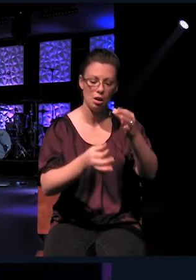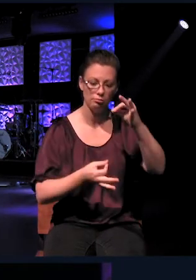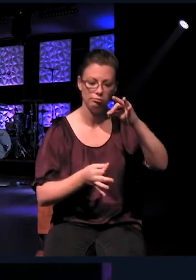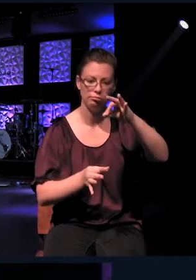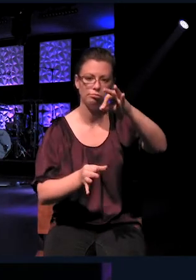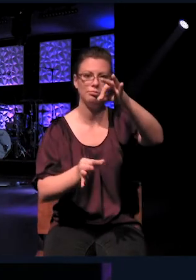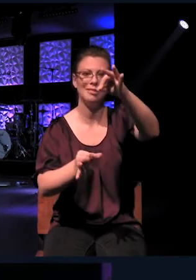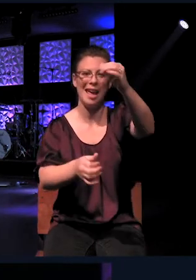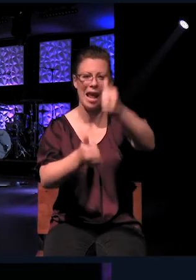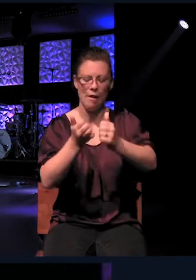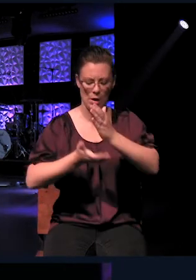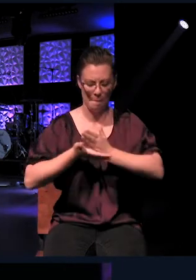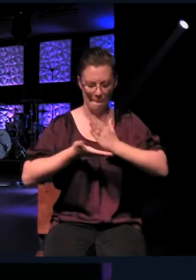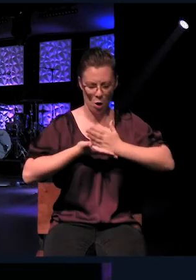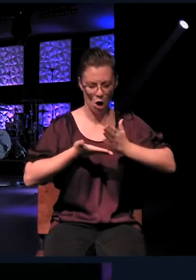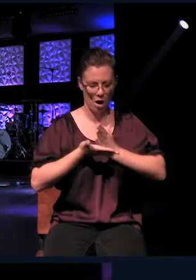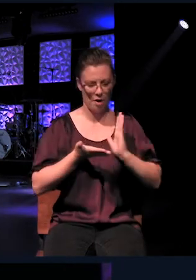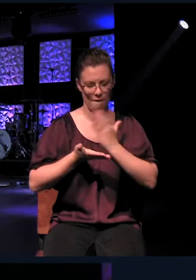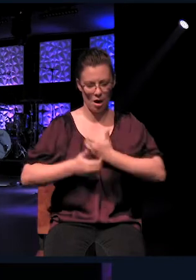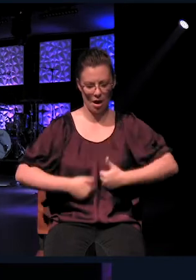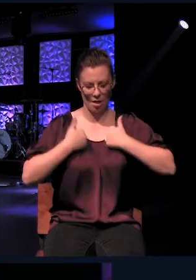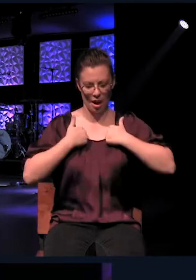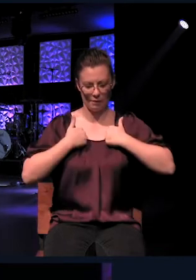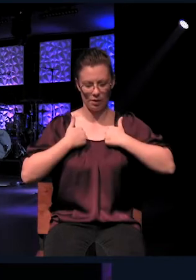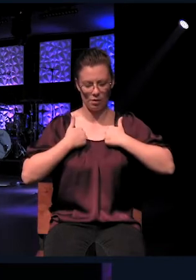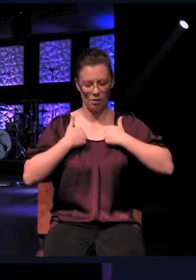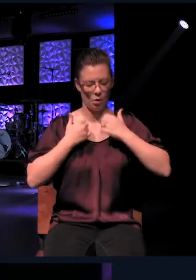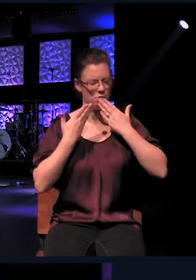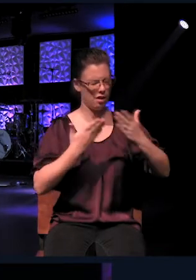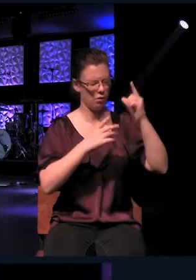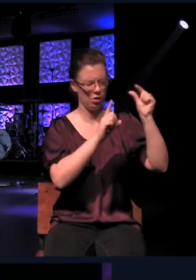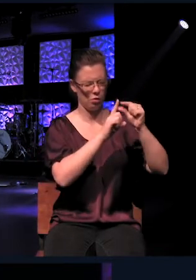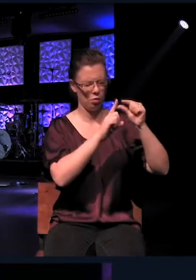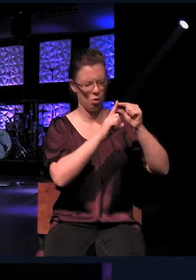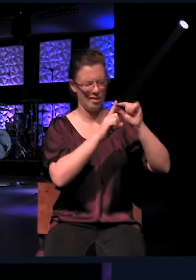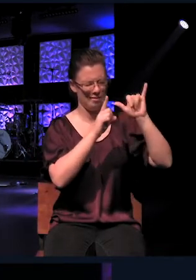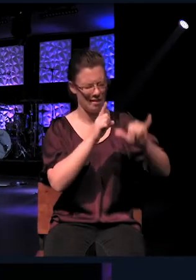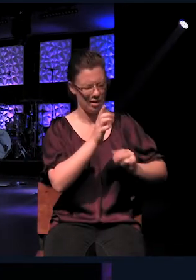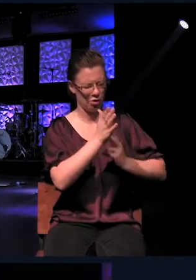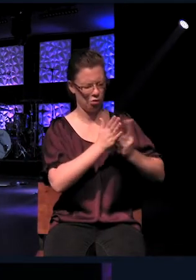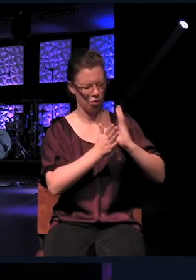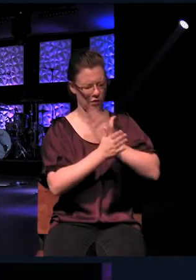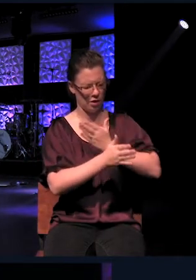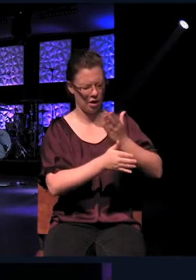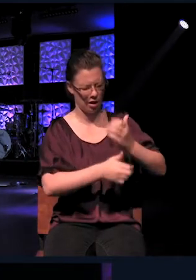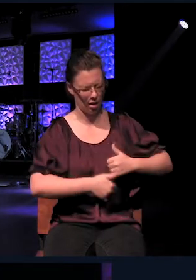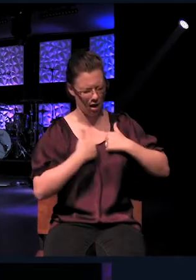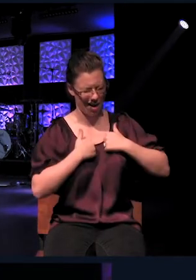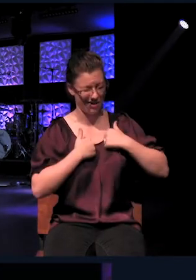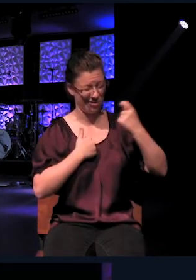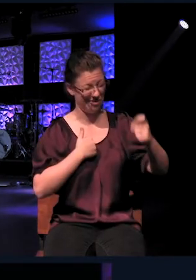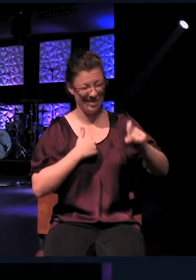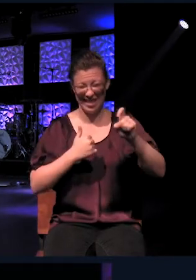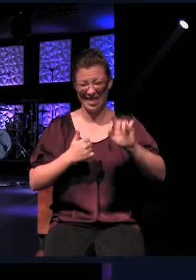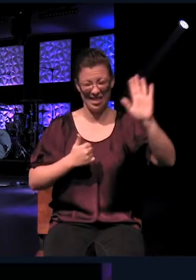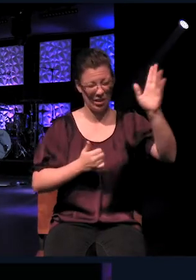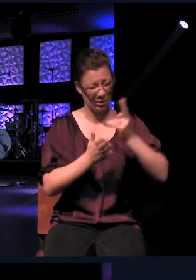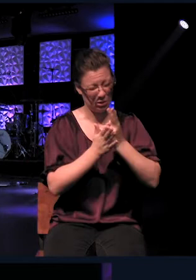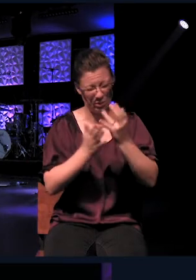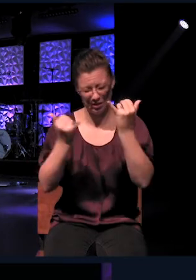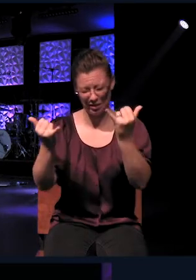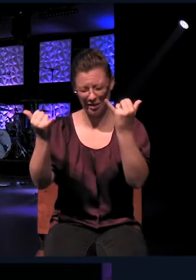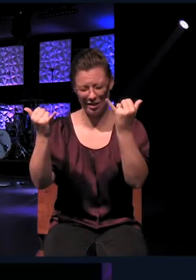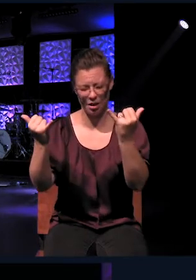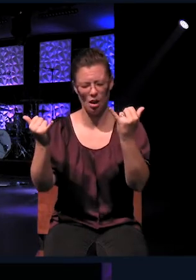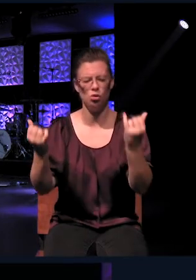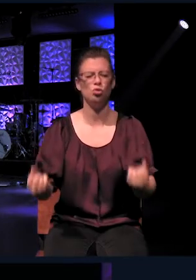of our lives. So Lord, we thank you for your word, which is truth for our lives, and we need truth today. There's so much out